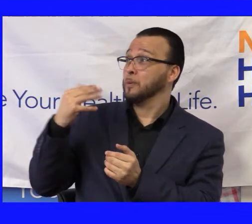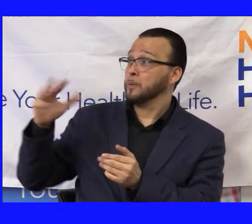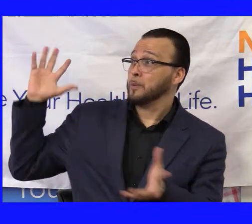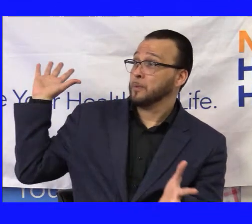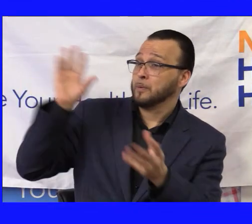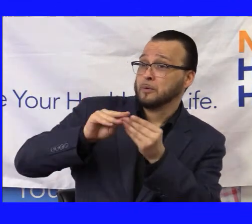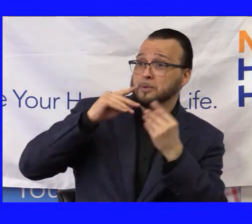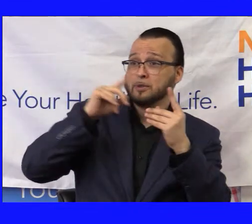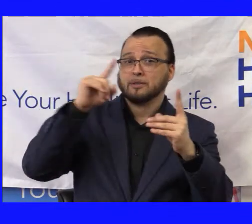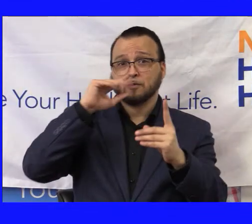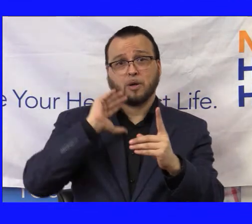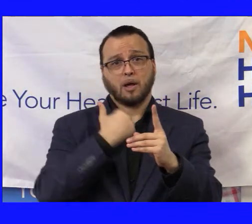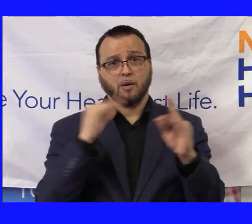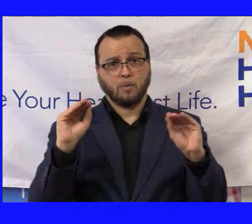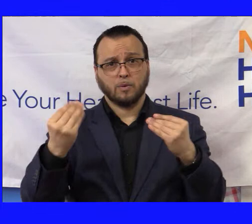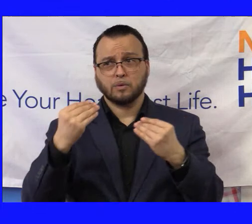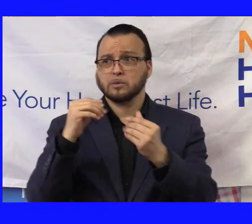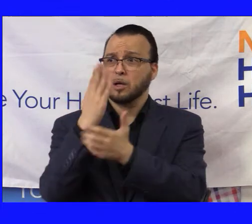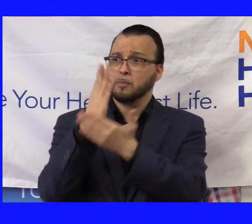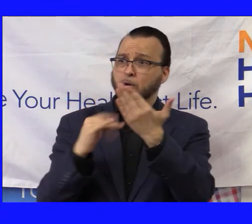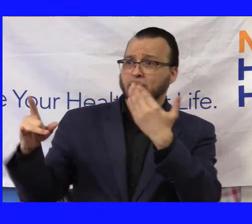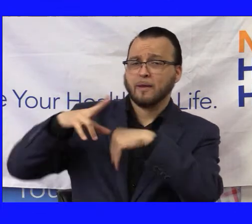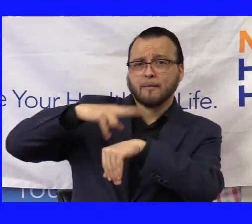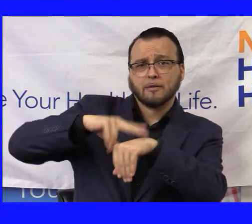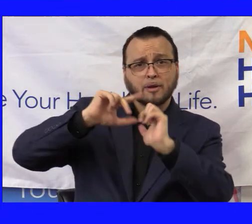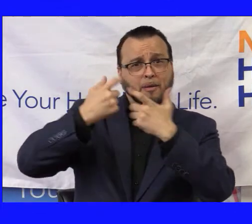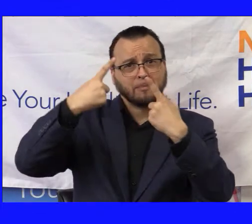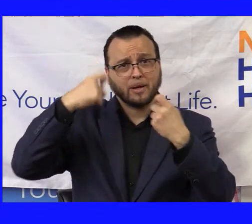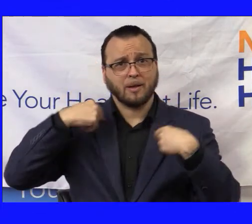our organization. And part of it is naturally